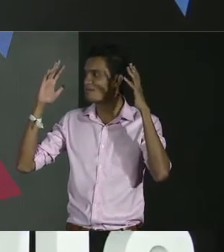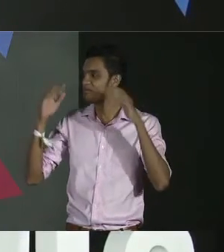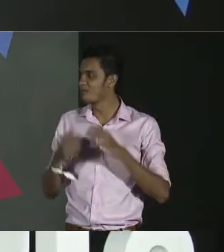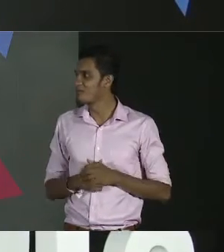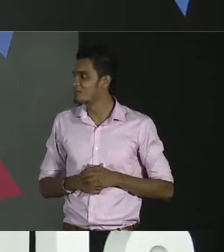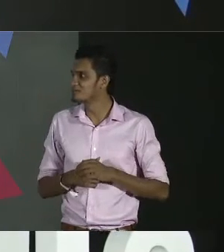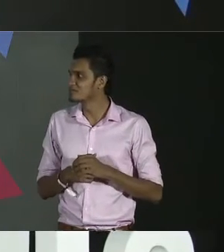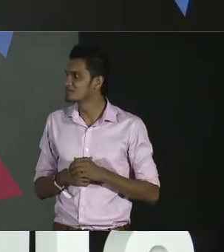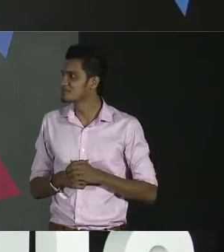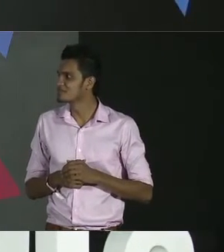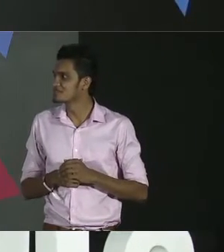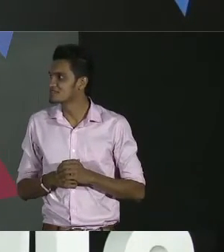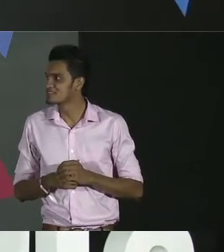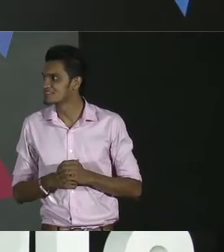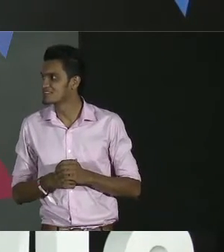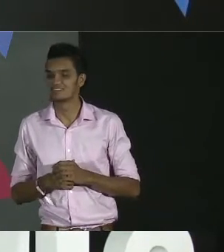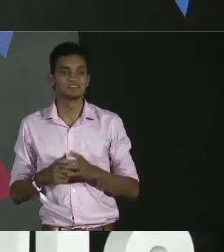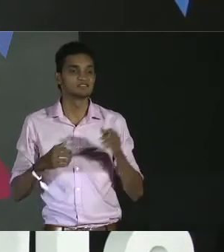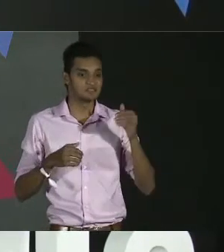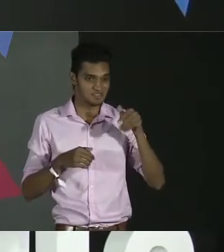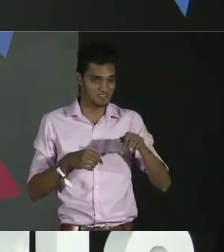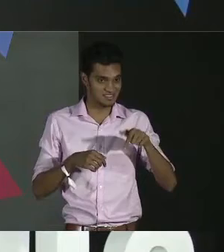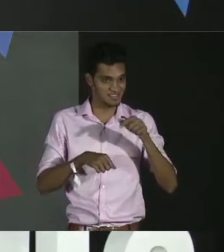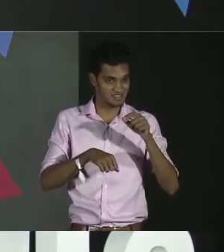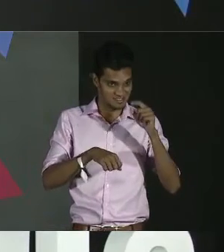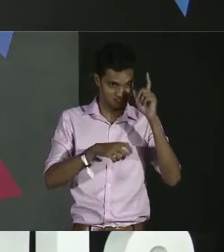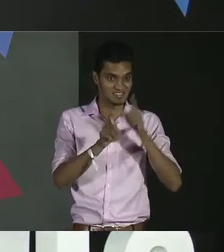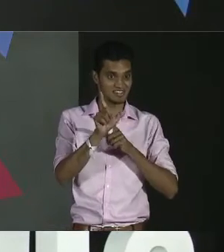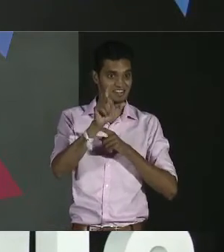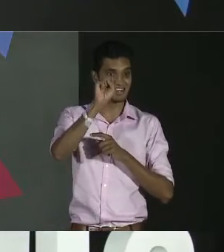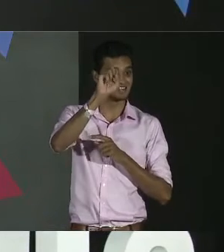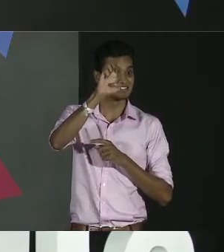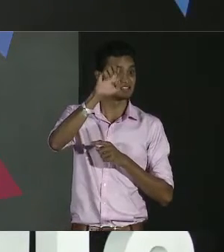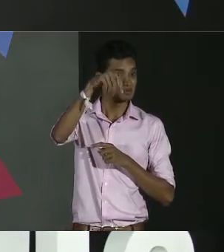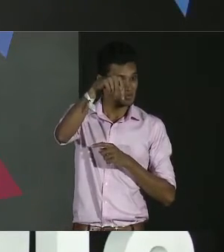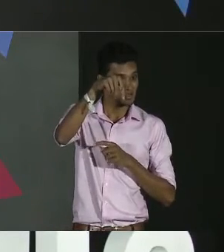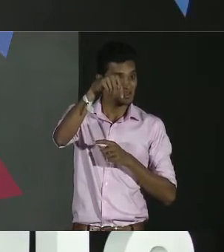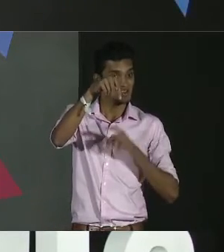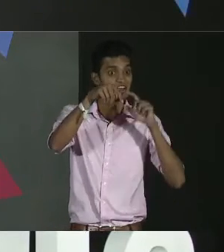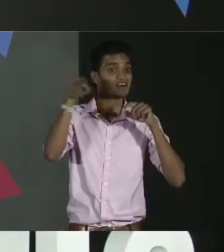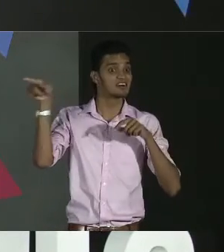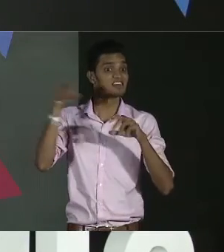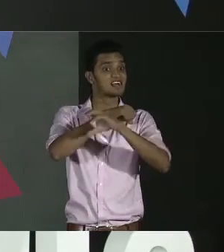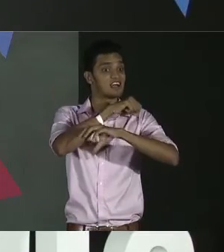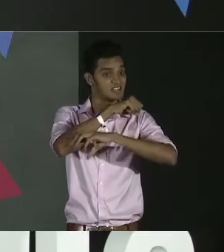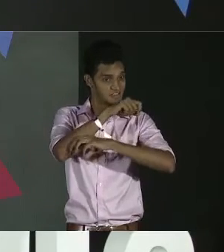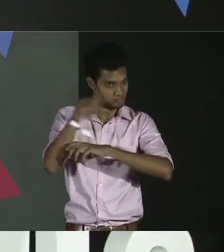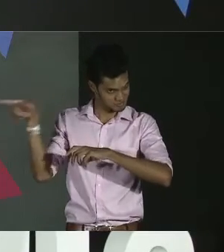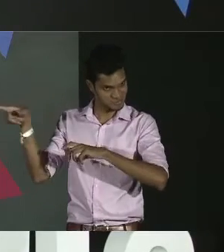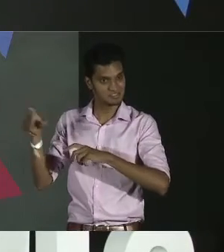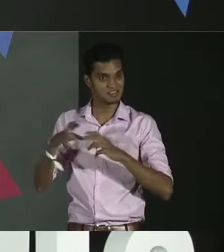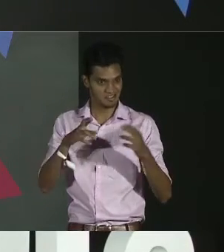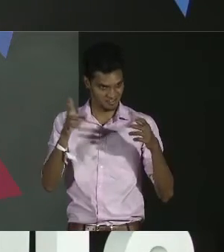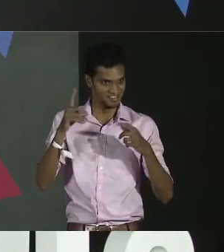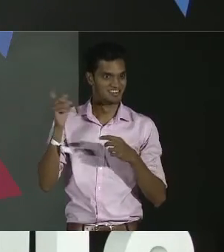And as of September of this year, I was able to represent my country at the Paralympic Games in Rio, and I am now a